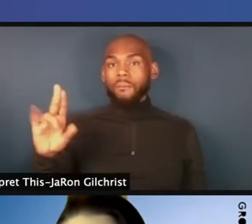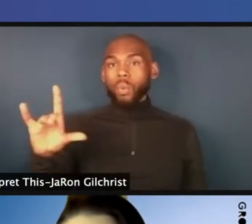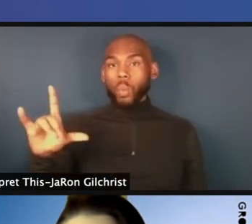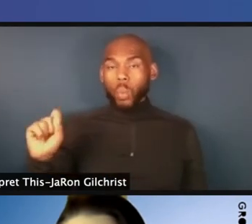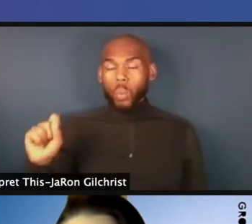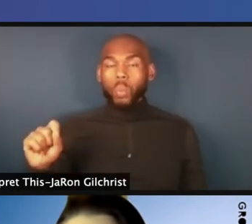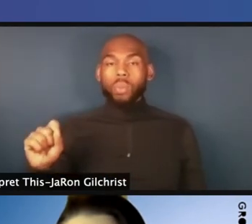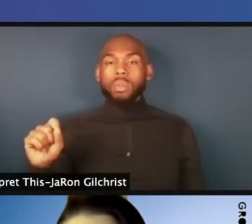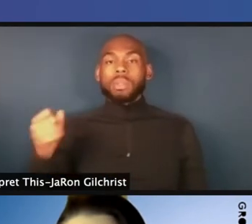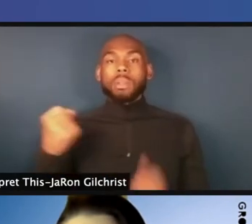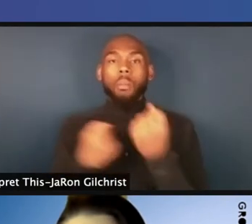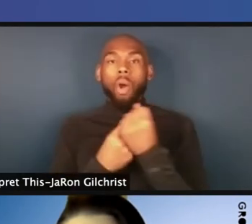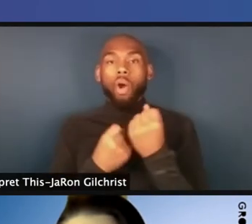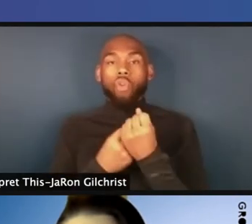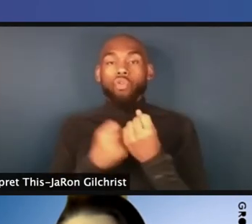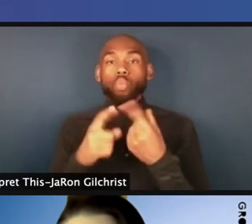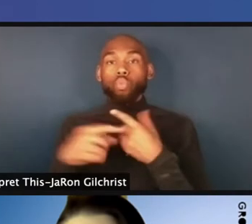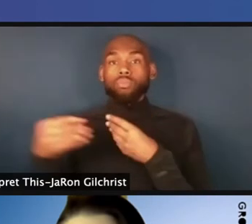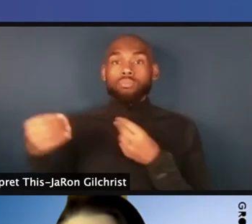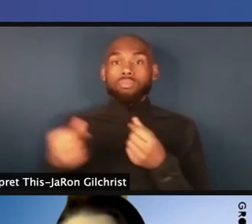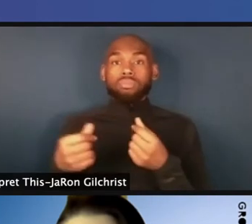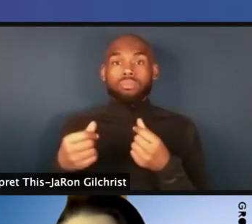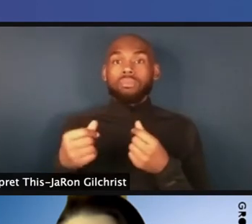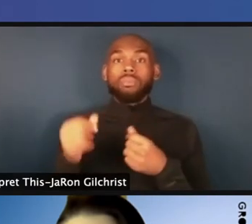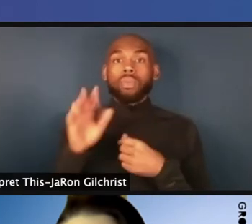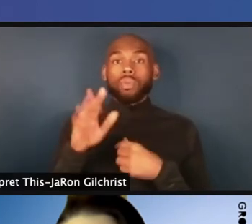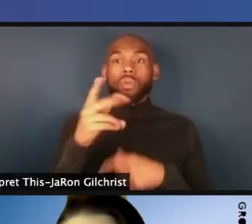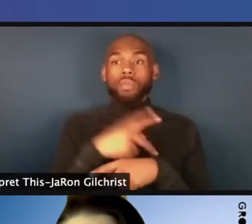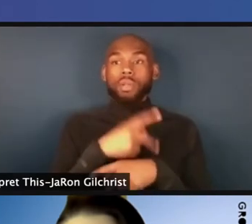your production, or else they ain't getting the rights. And this is another thing I like to say.